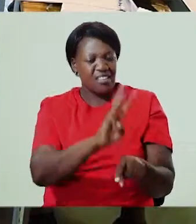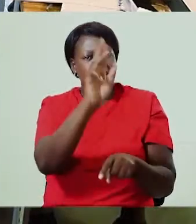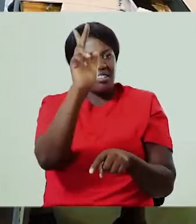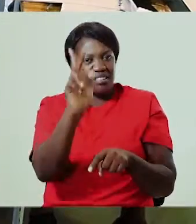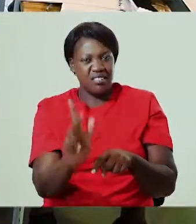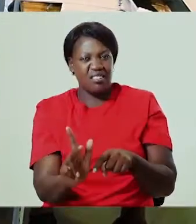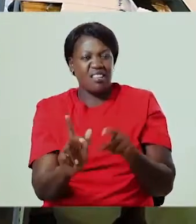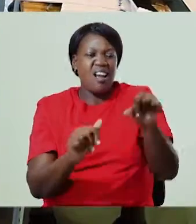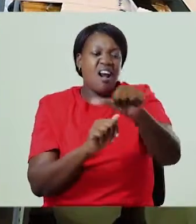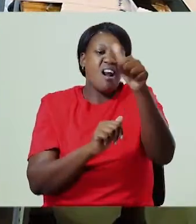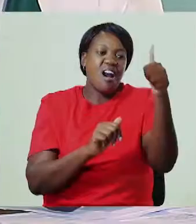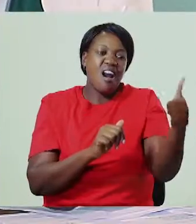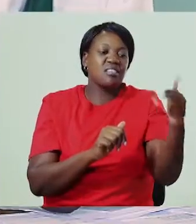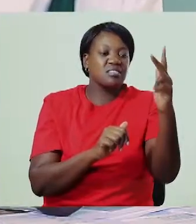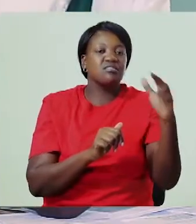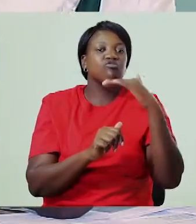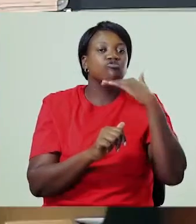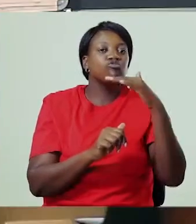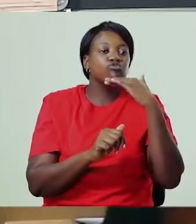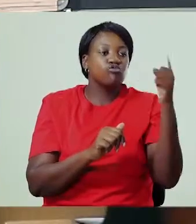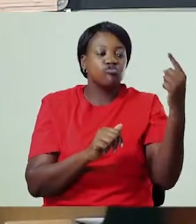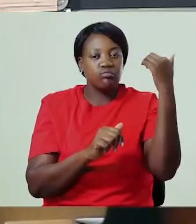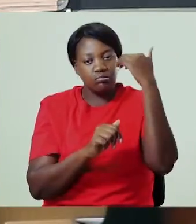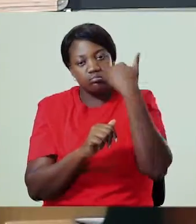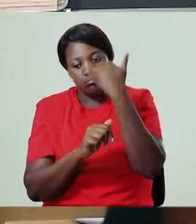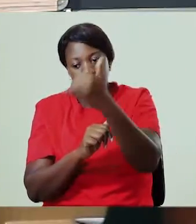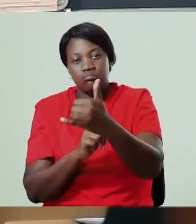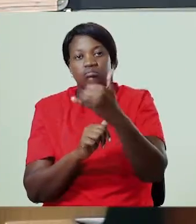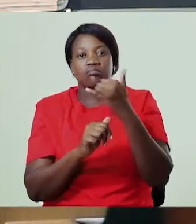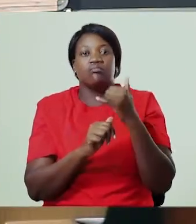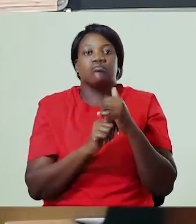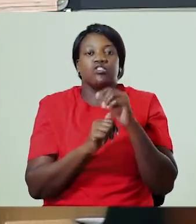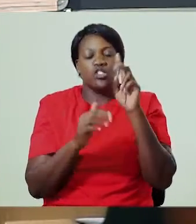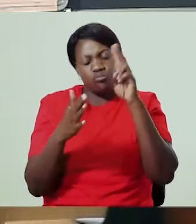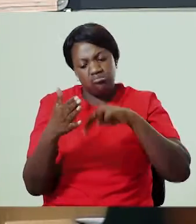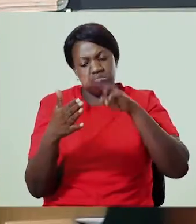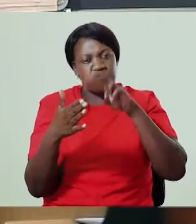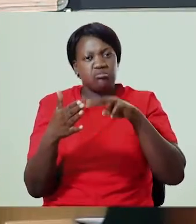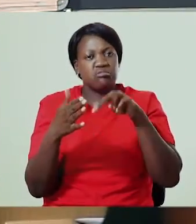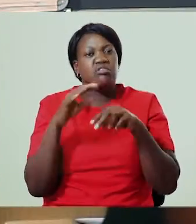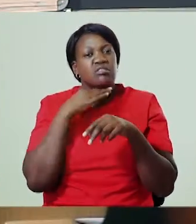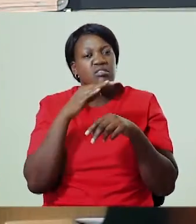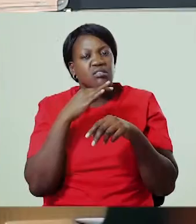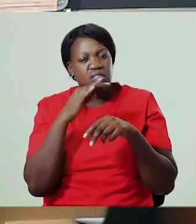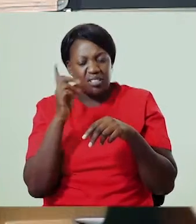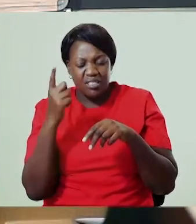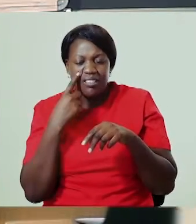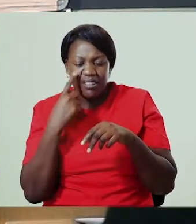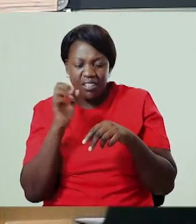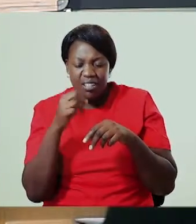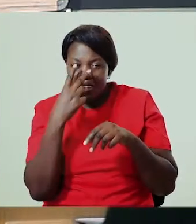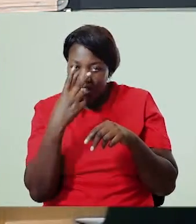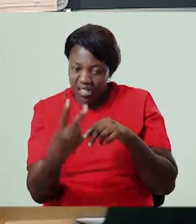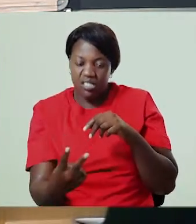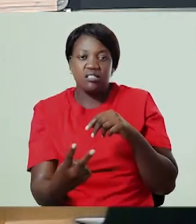you retell someone else's story, for example. Correct. But when reading a story, you will clearly see from which point